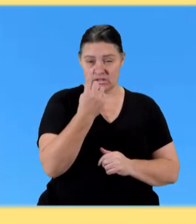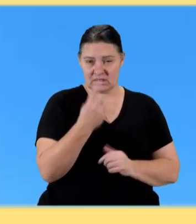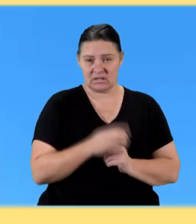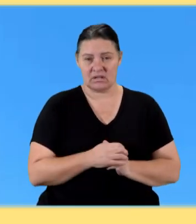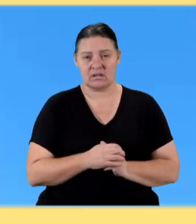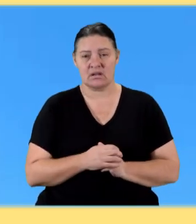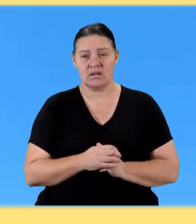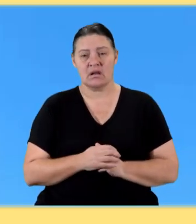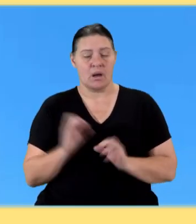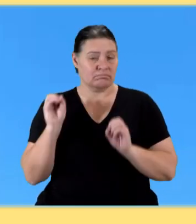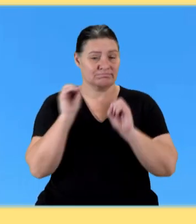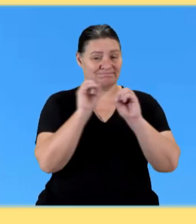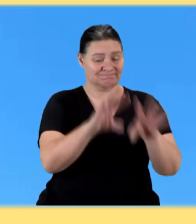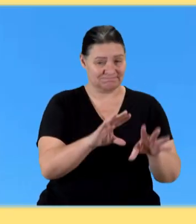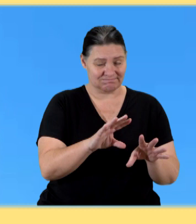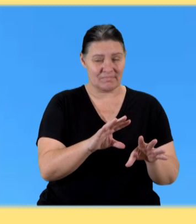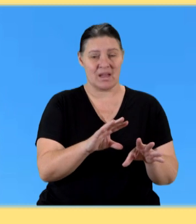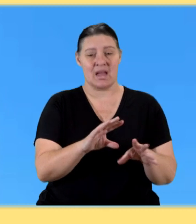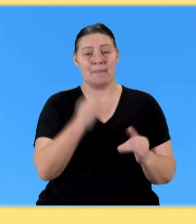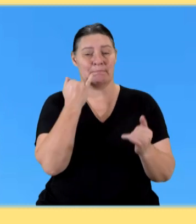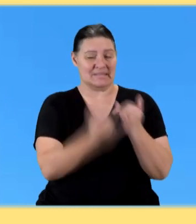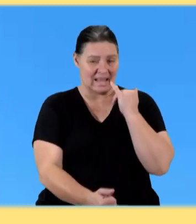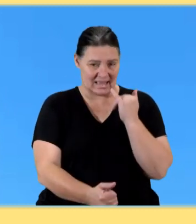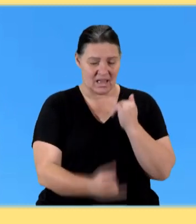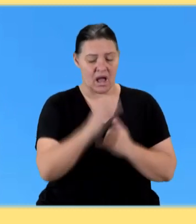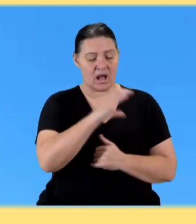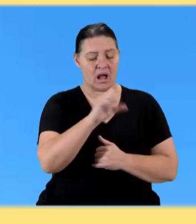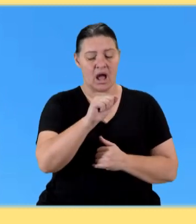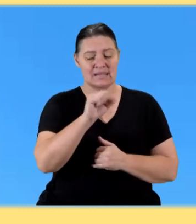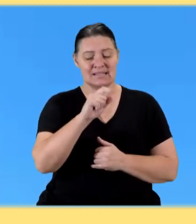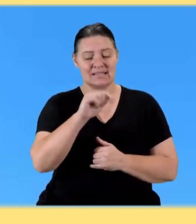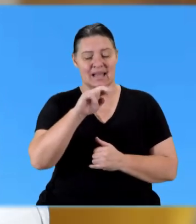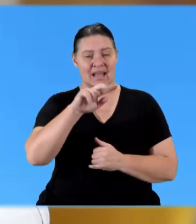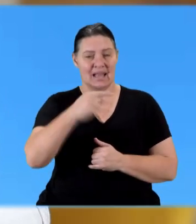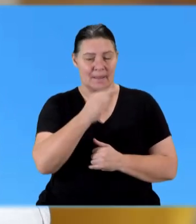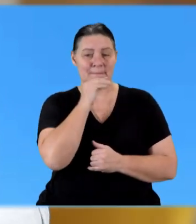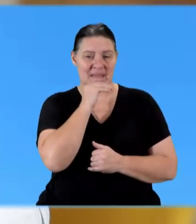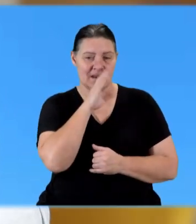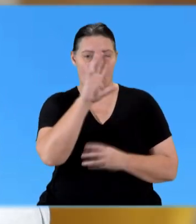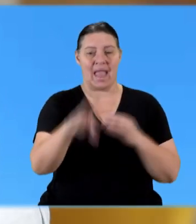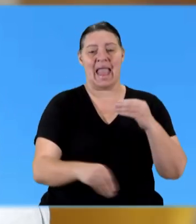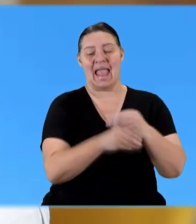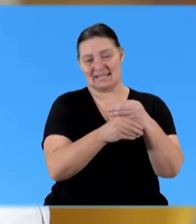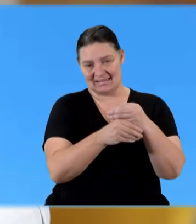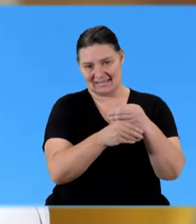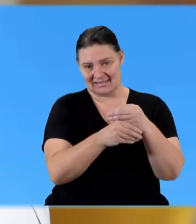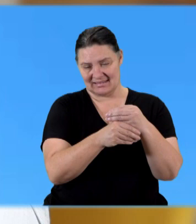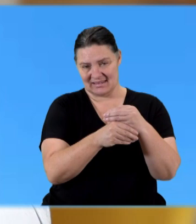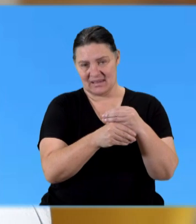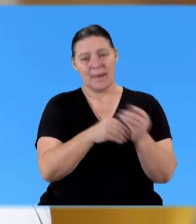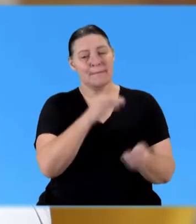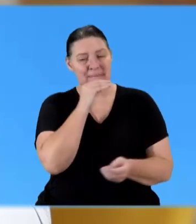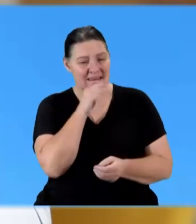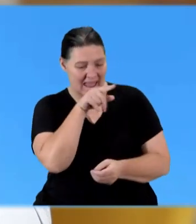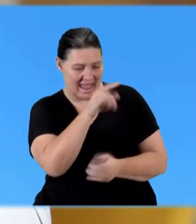Firstly, casting errors or addition. Once you hear the word casting, we're talking about addition. So there are